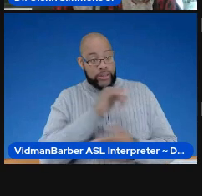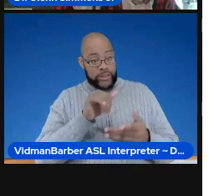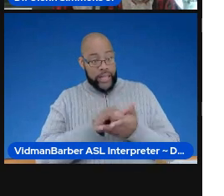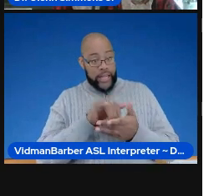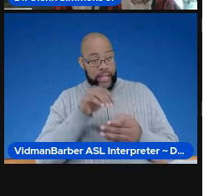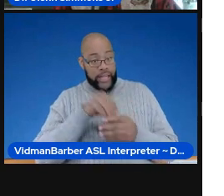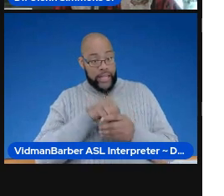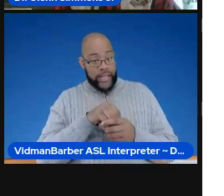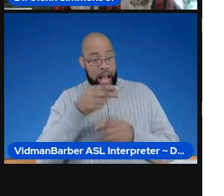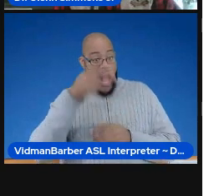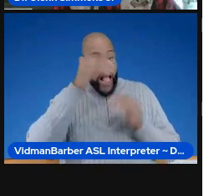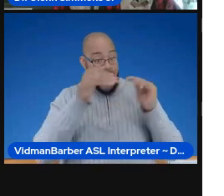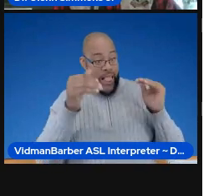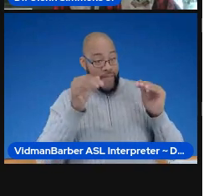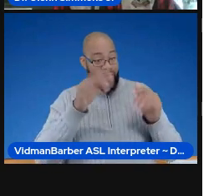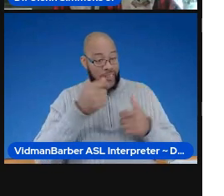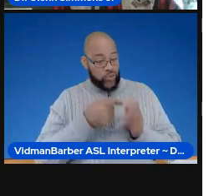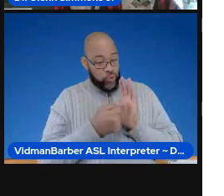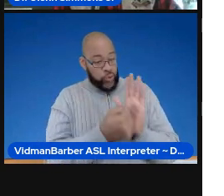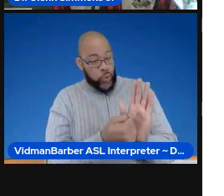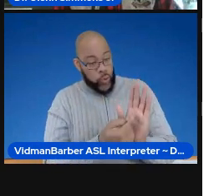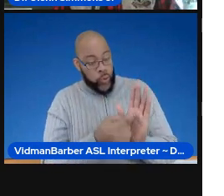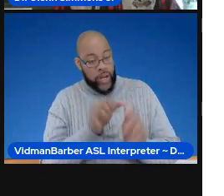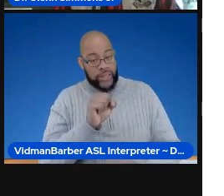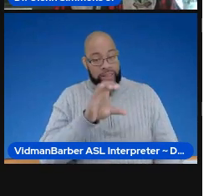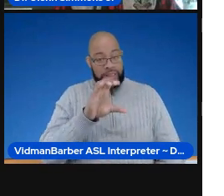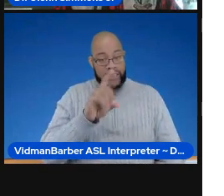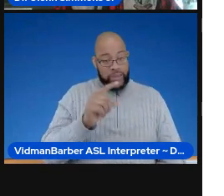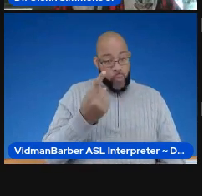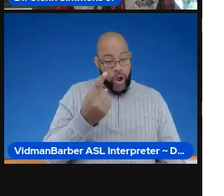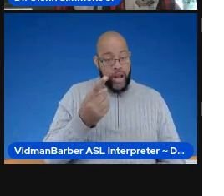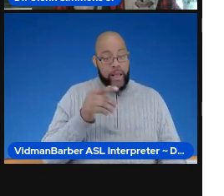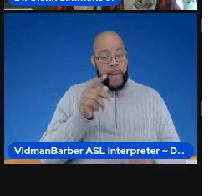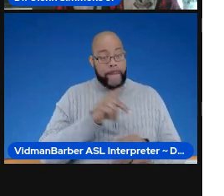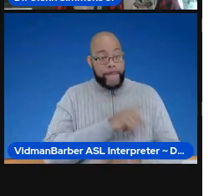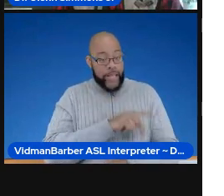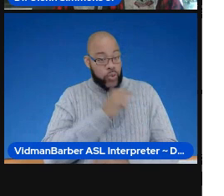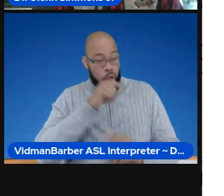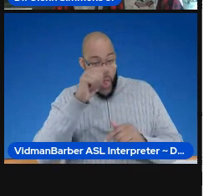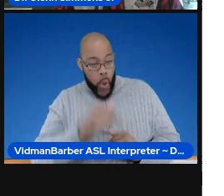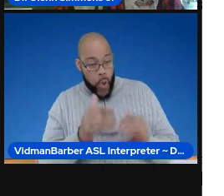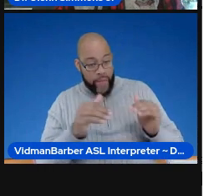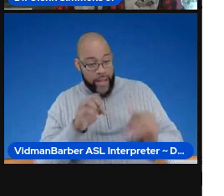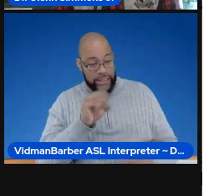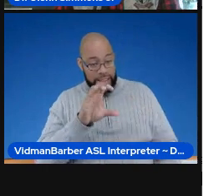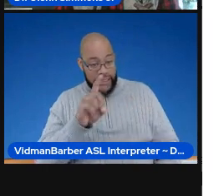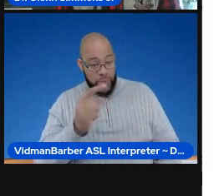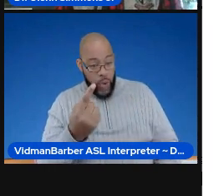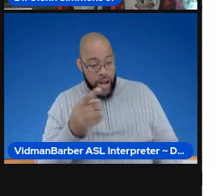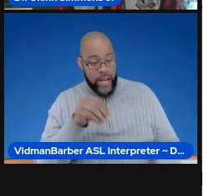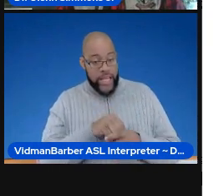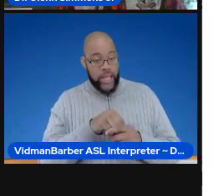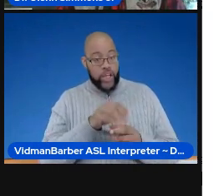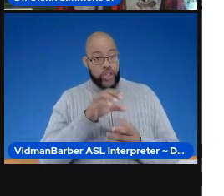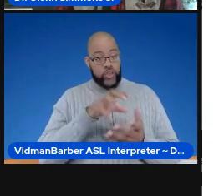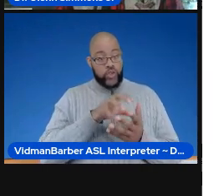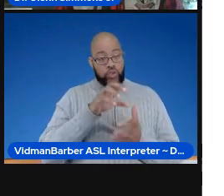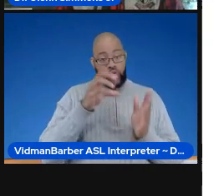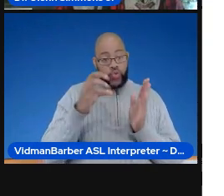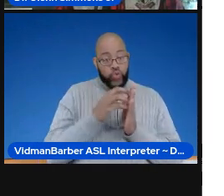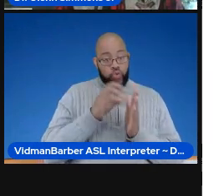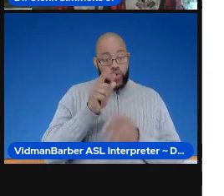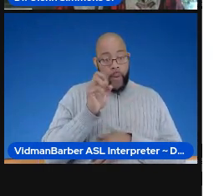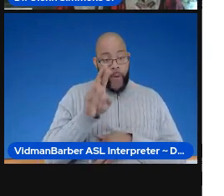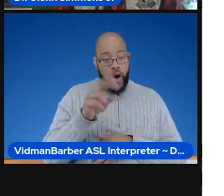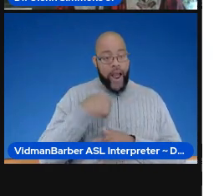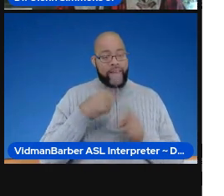the highest level of expression for SCD1 versus the patients at the lowest level of SCD1 in the tumors actually have